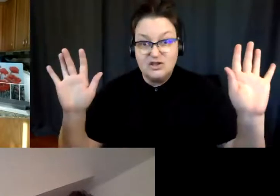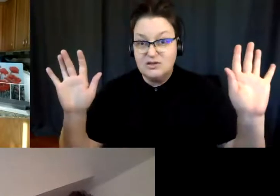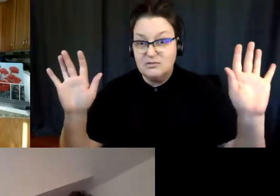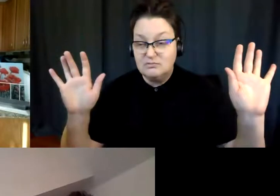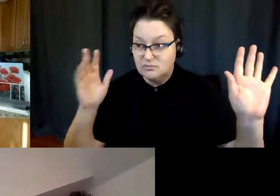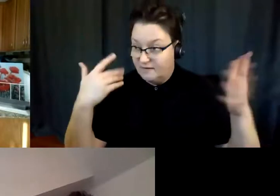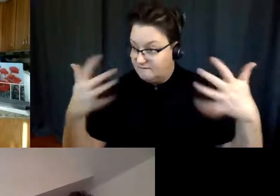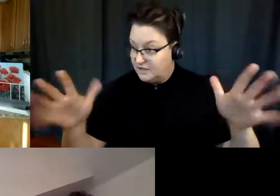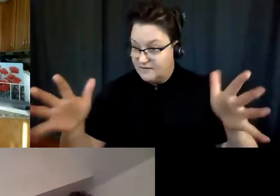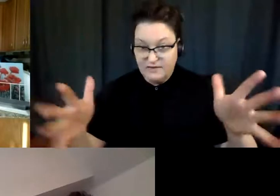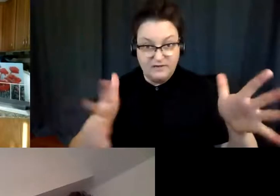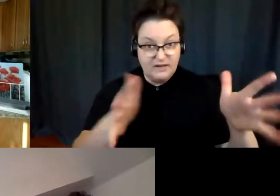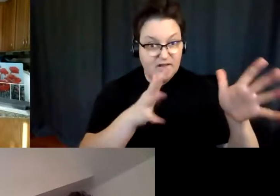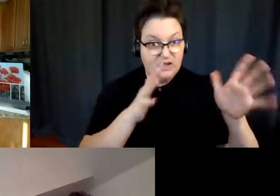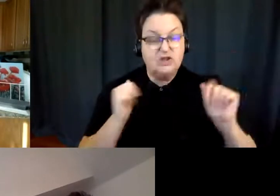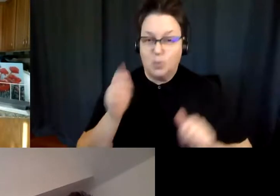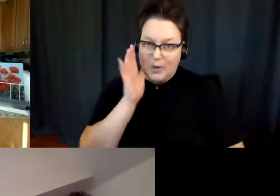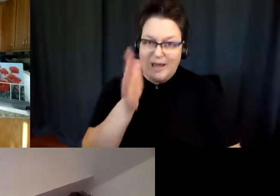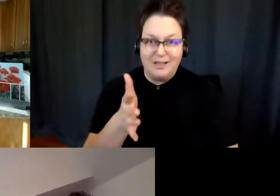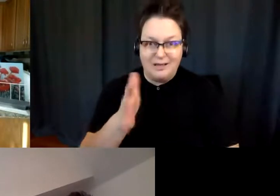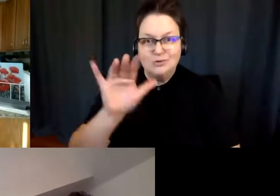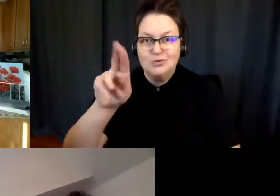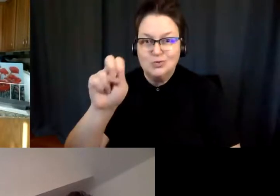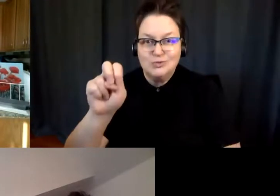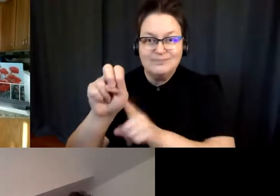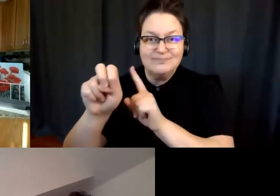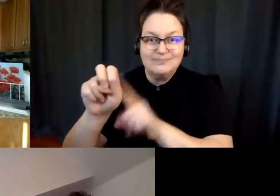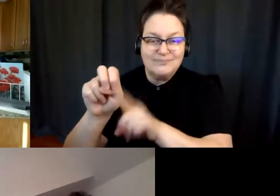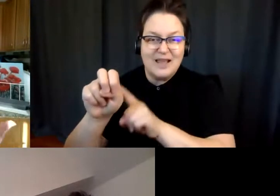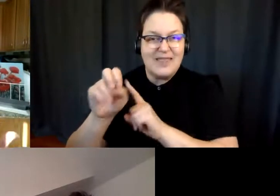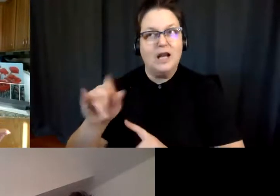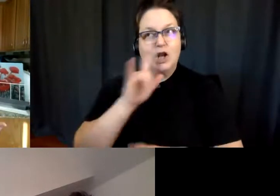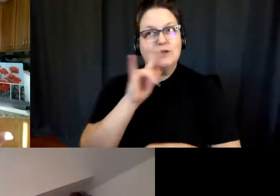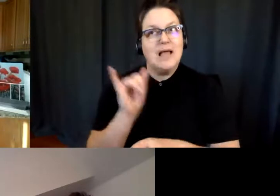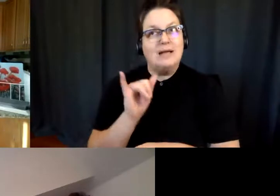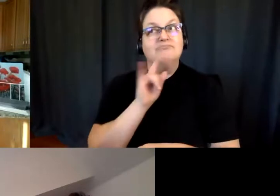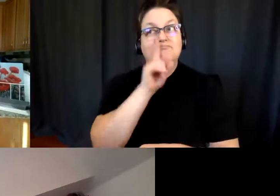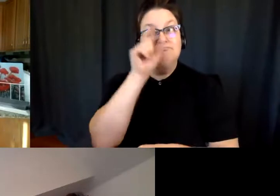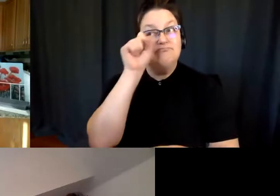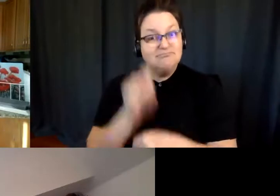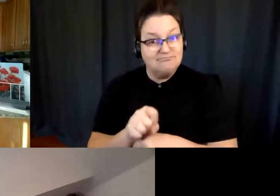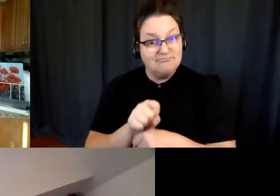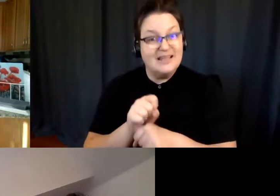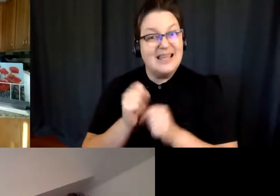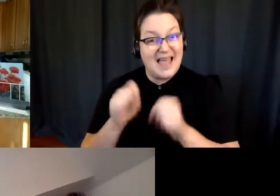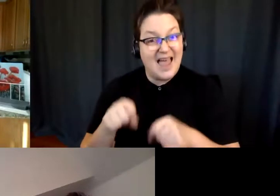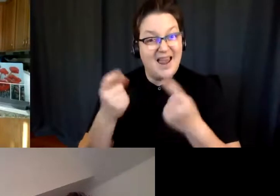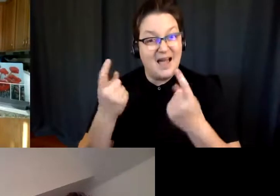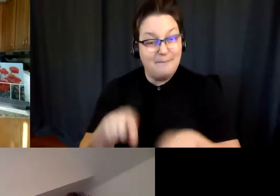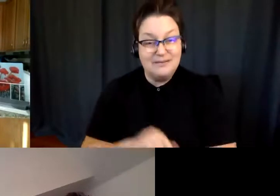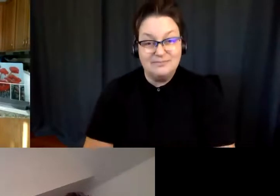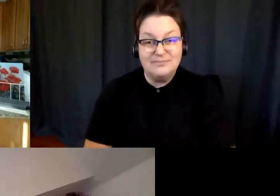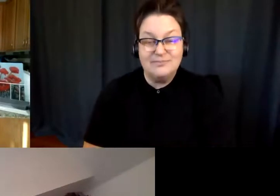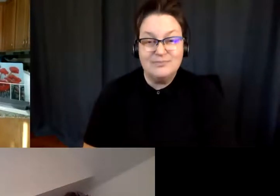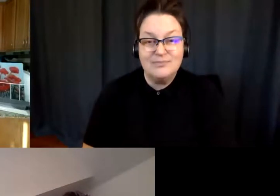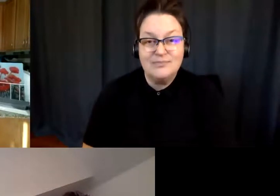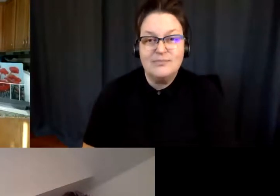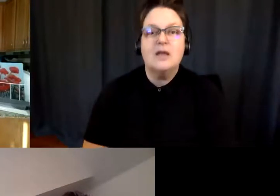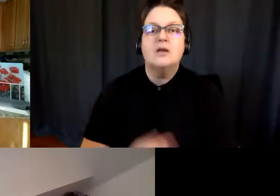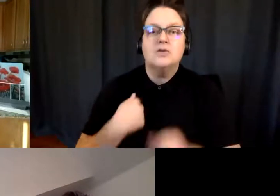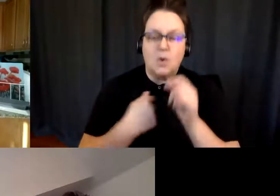is looking to be a realistic timeline. And so, you know, as we know that we have